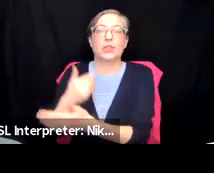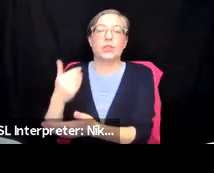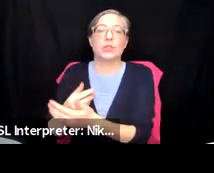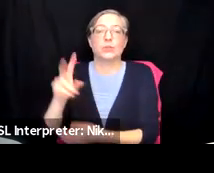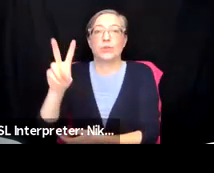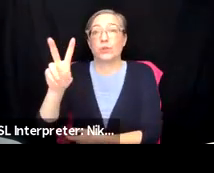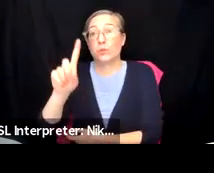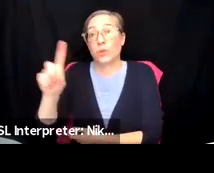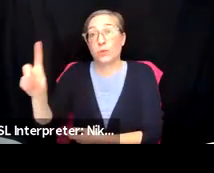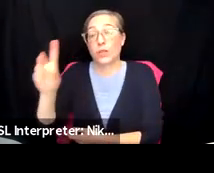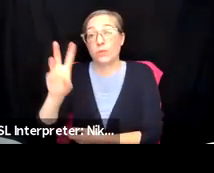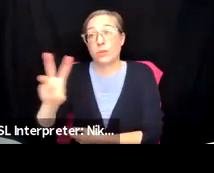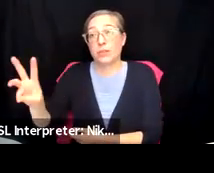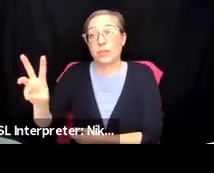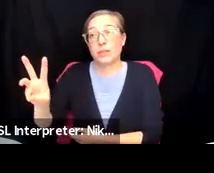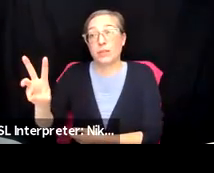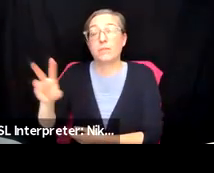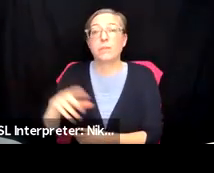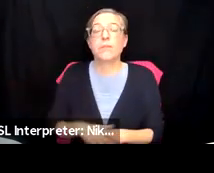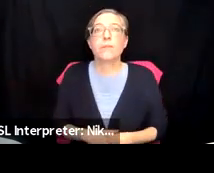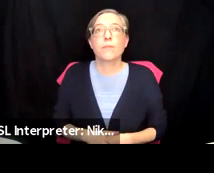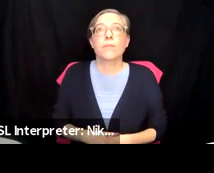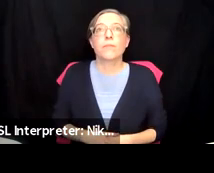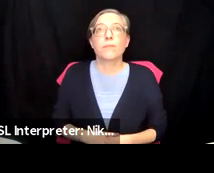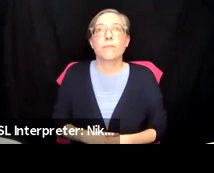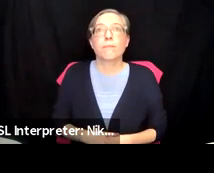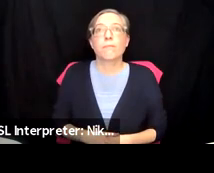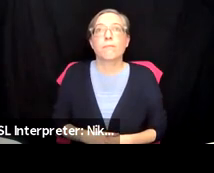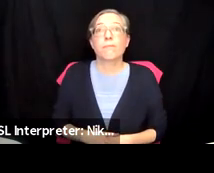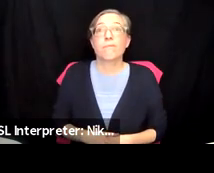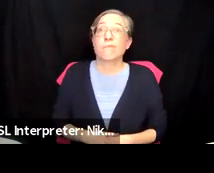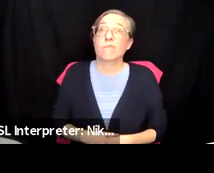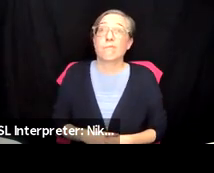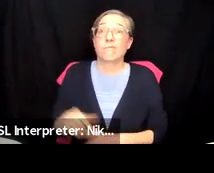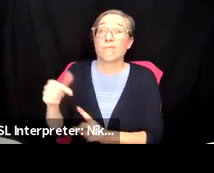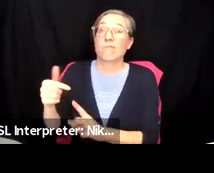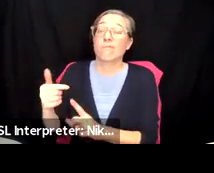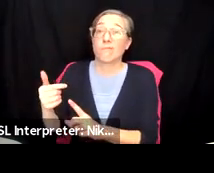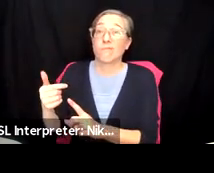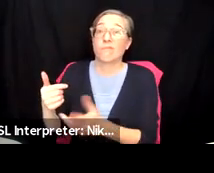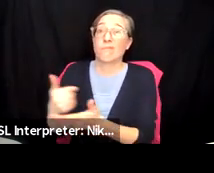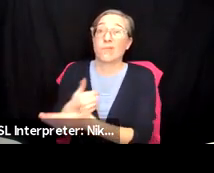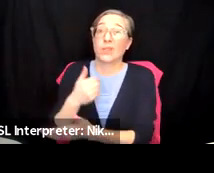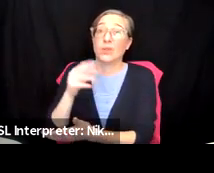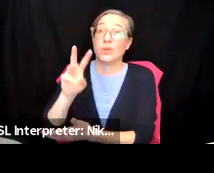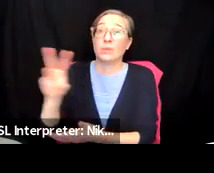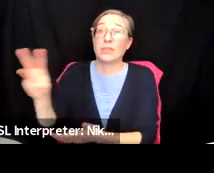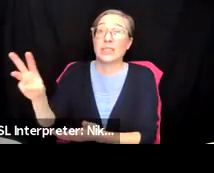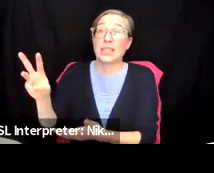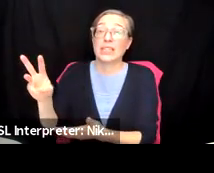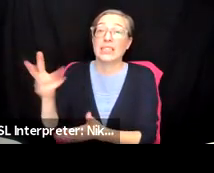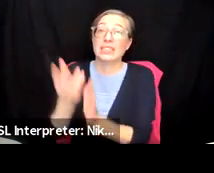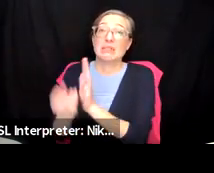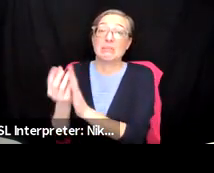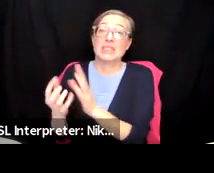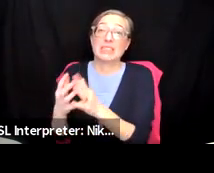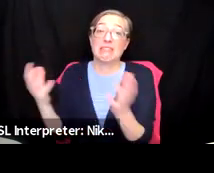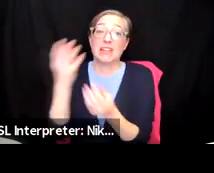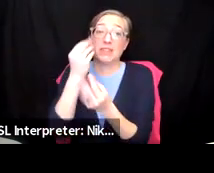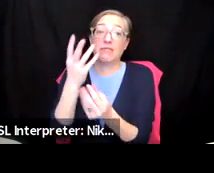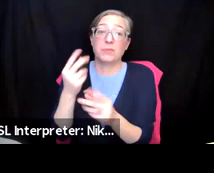frankly, the Aranja does not have a lot of the information that the old website had. Okay, thank